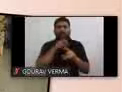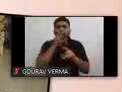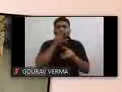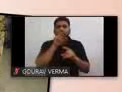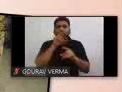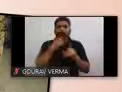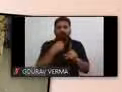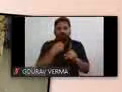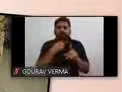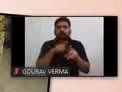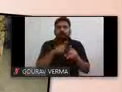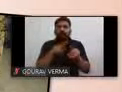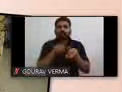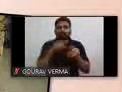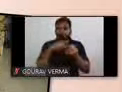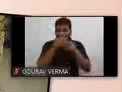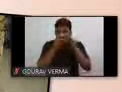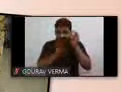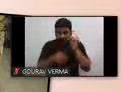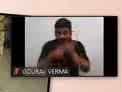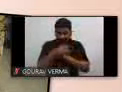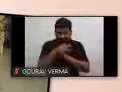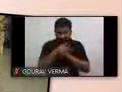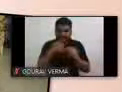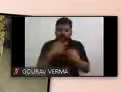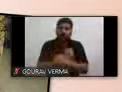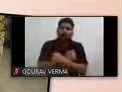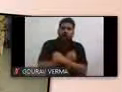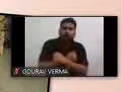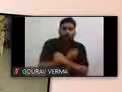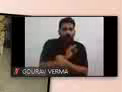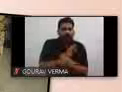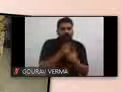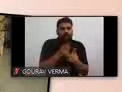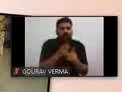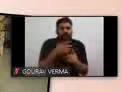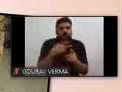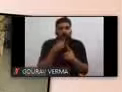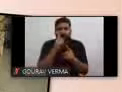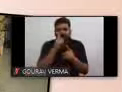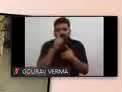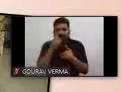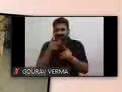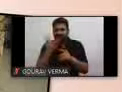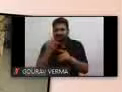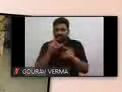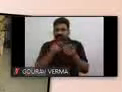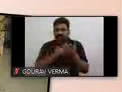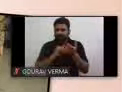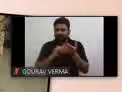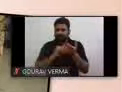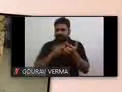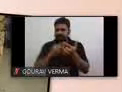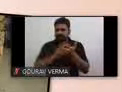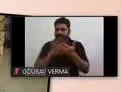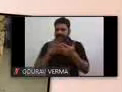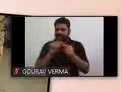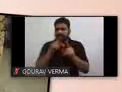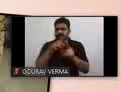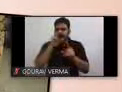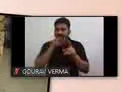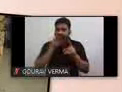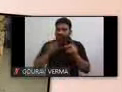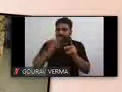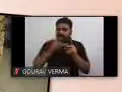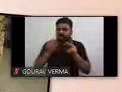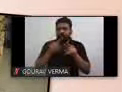this story he loved, and Sneha repeated these stories many times. Here a dog